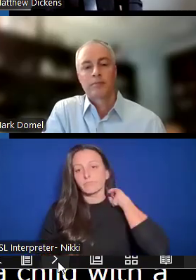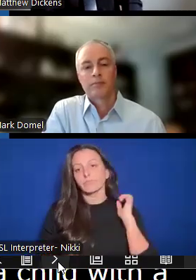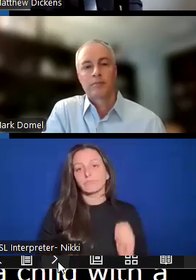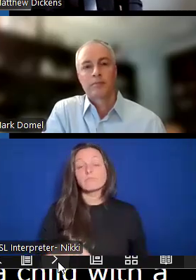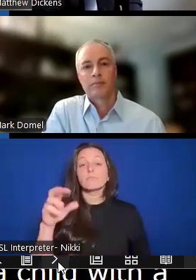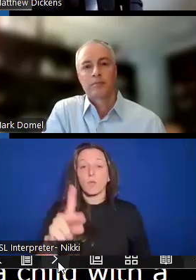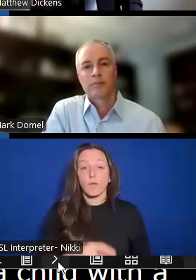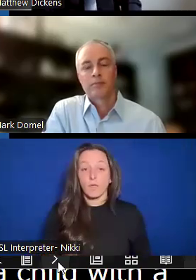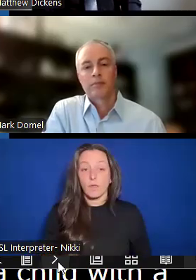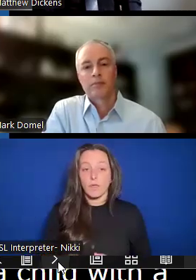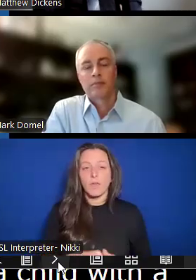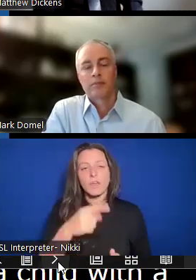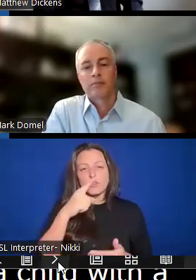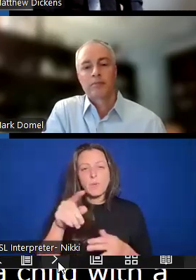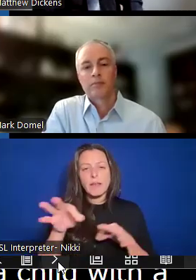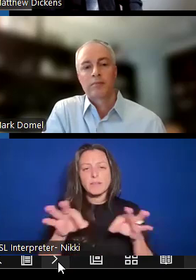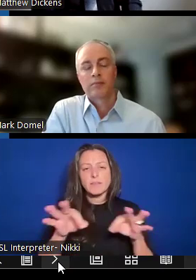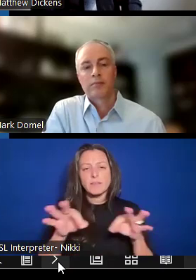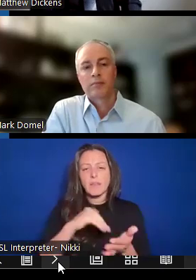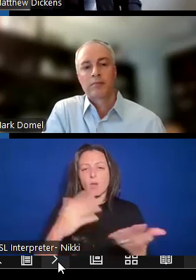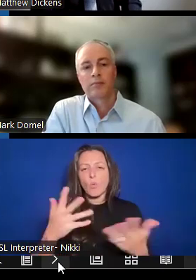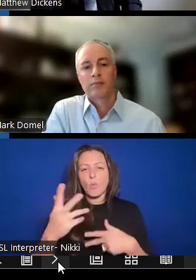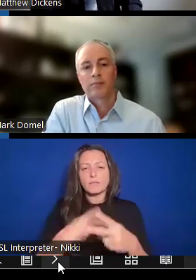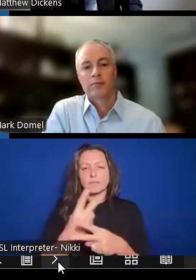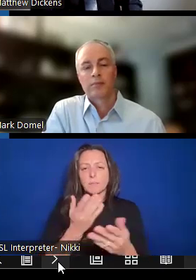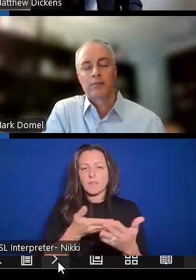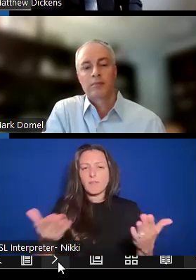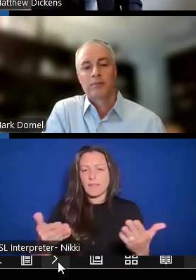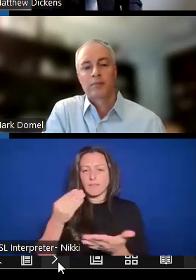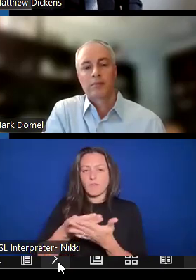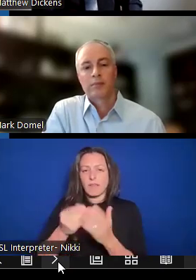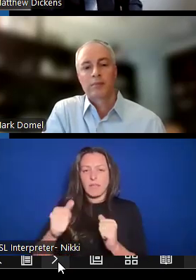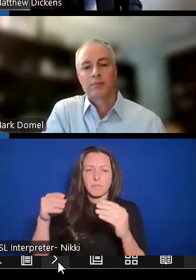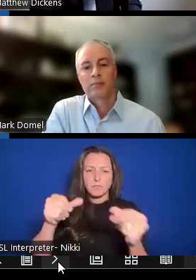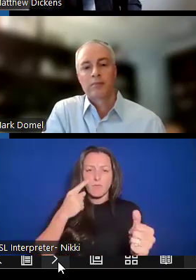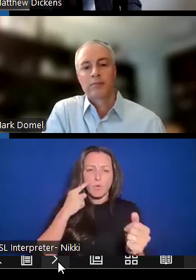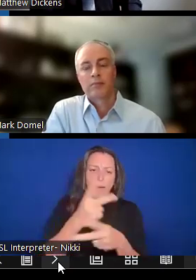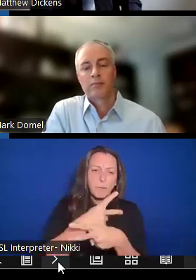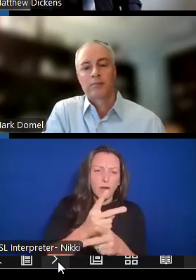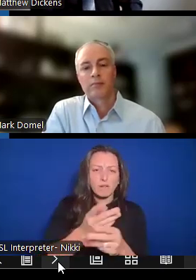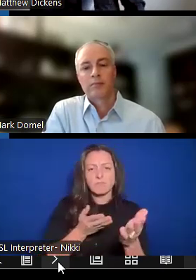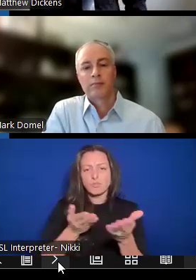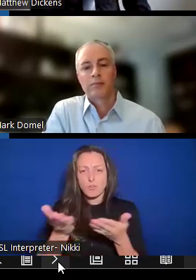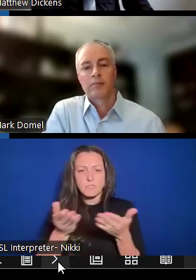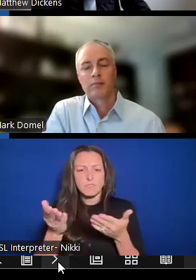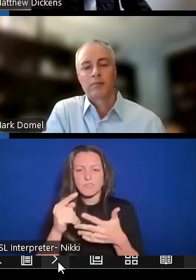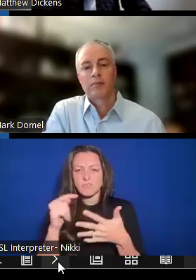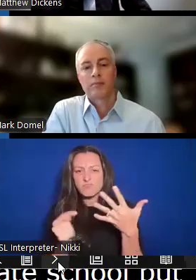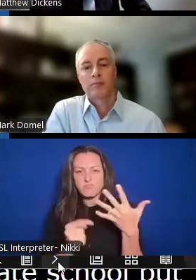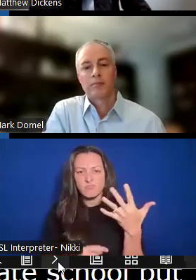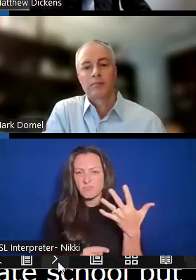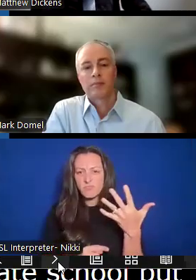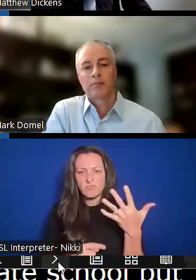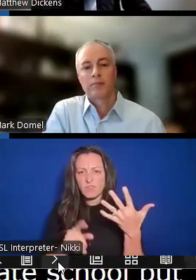Okay, can you review what types of things that funds can be spent on, products, services, etc., and must be